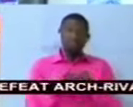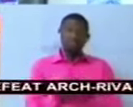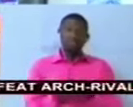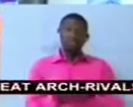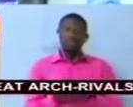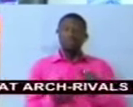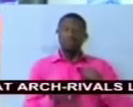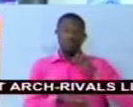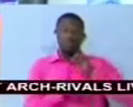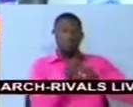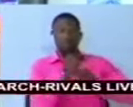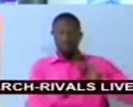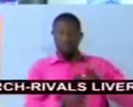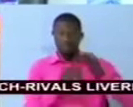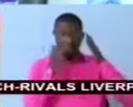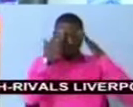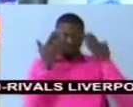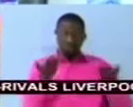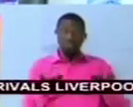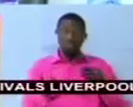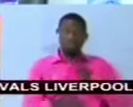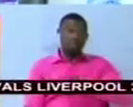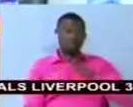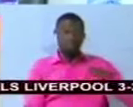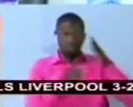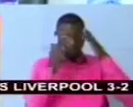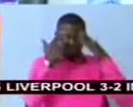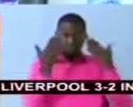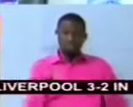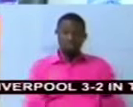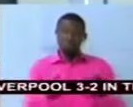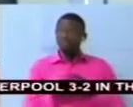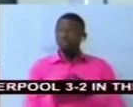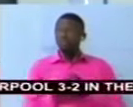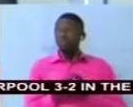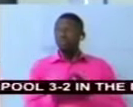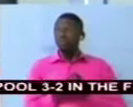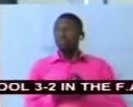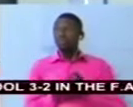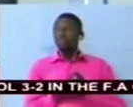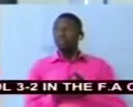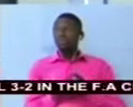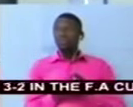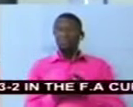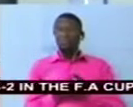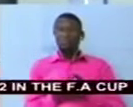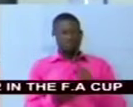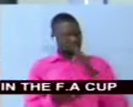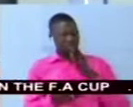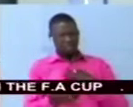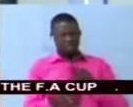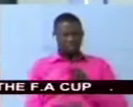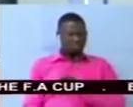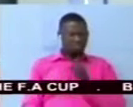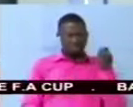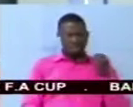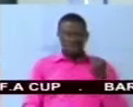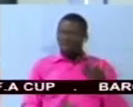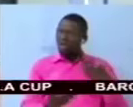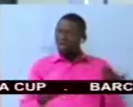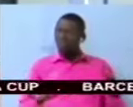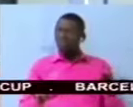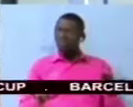aware. My wife was not aware, my children were not aware. Can we conclude that the generator was stolen?